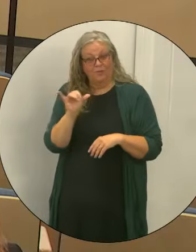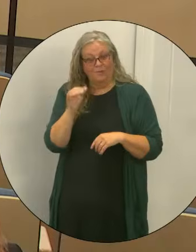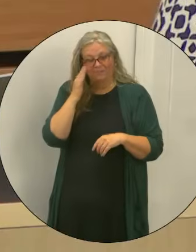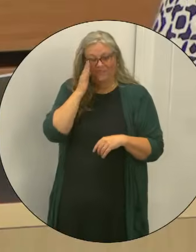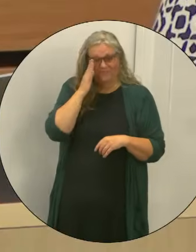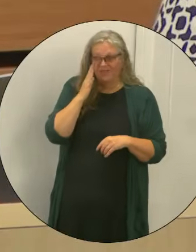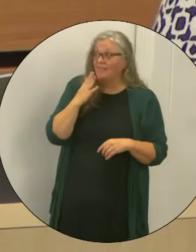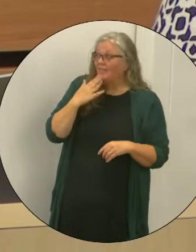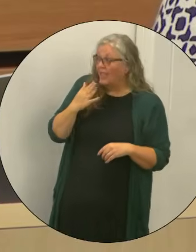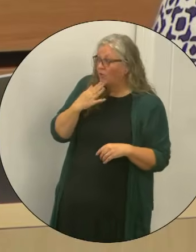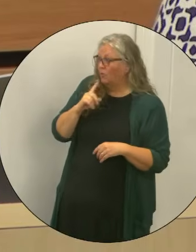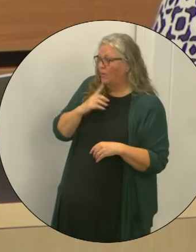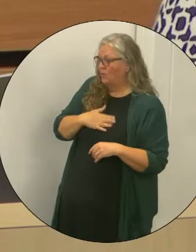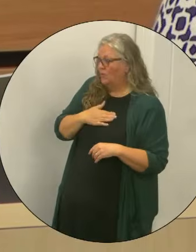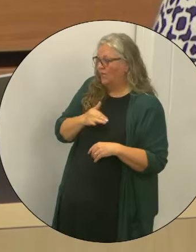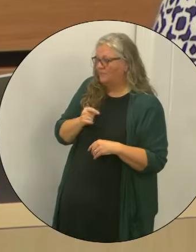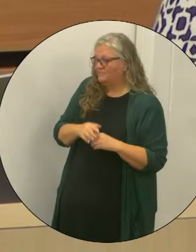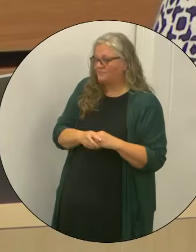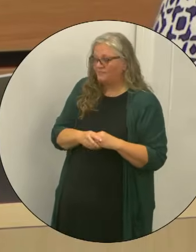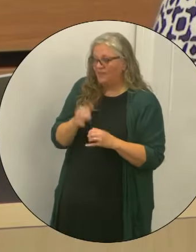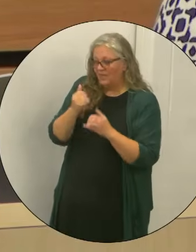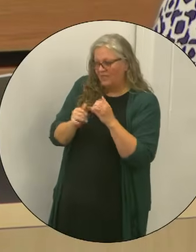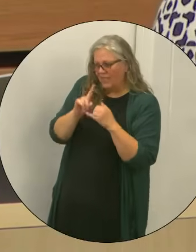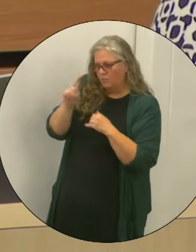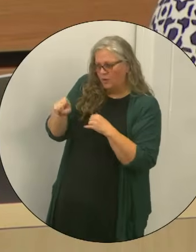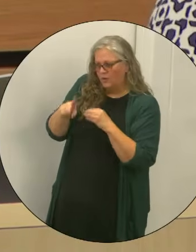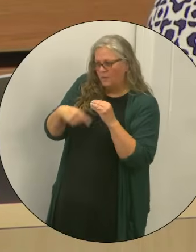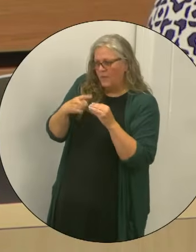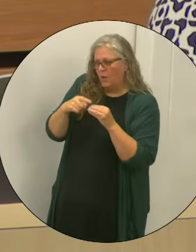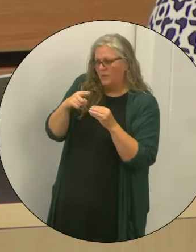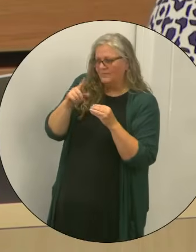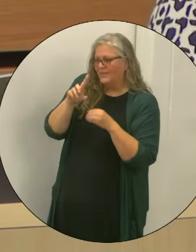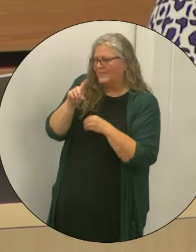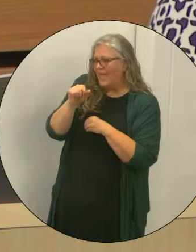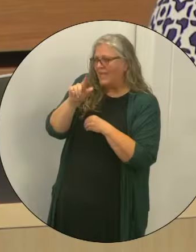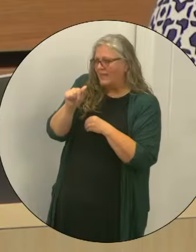appreciate it. And my last question is about data. And